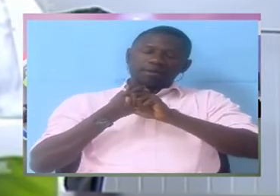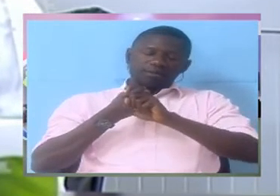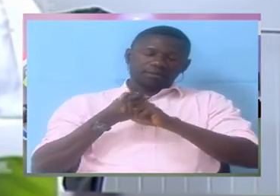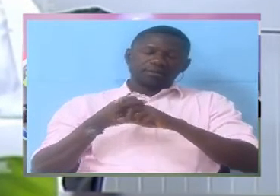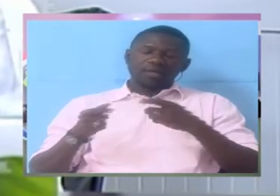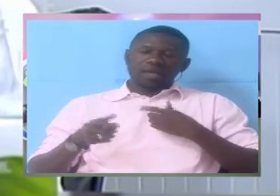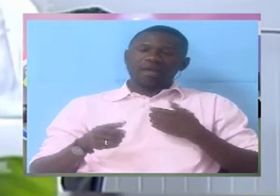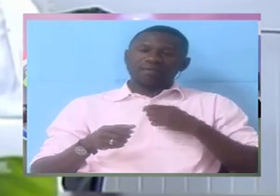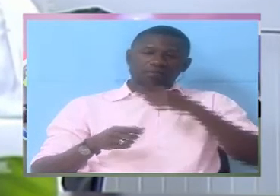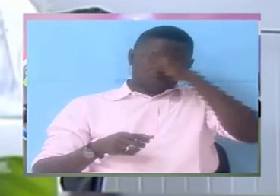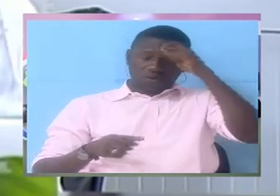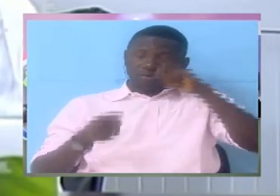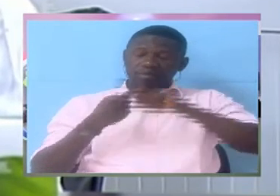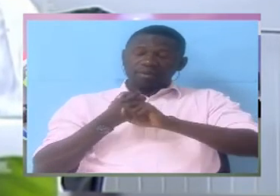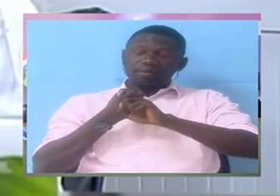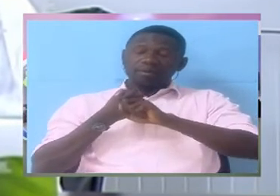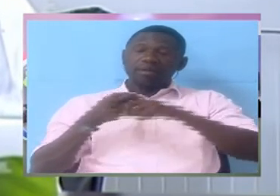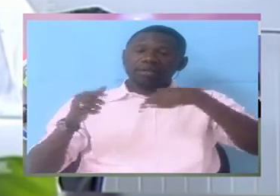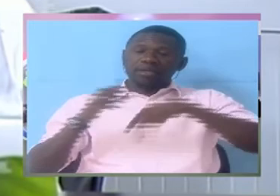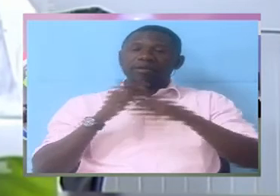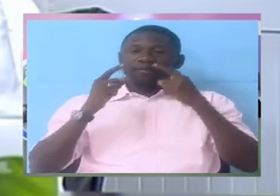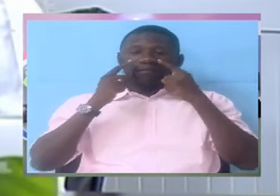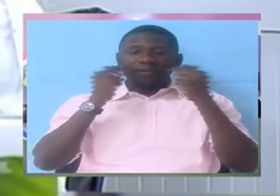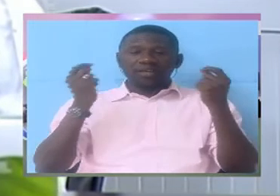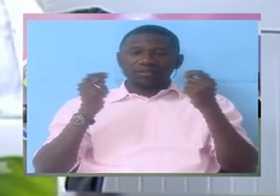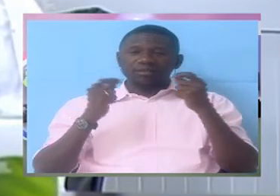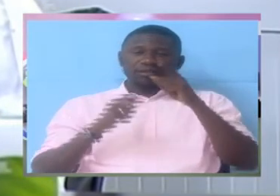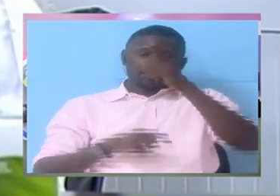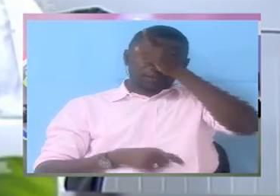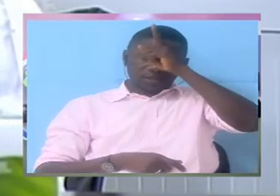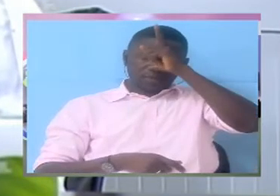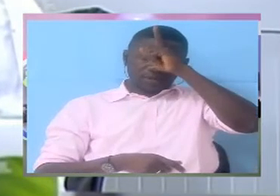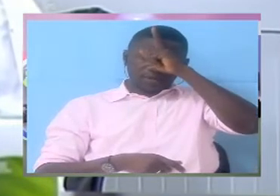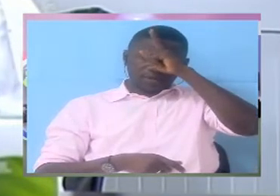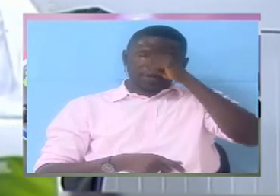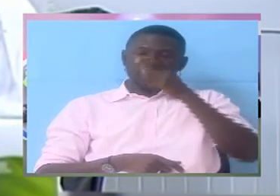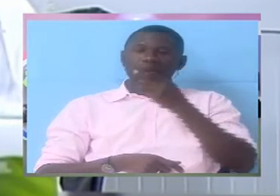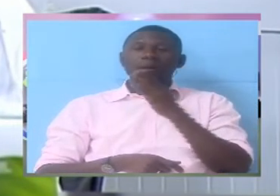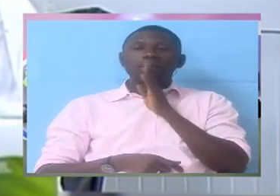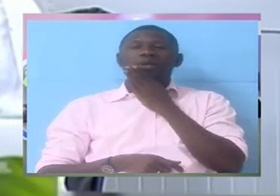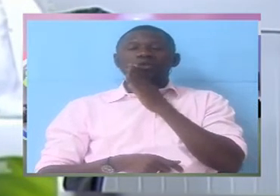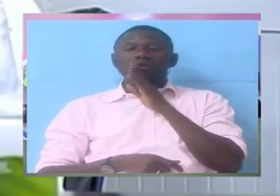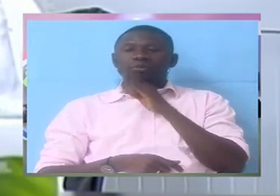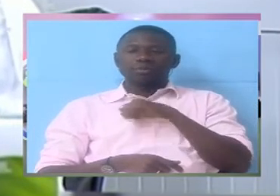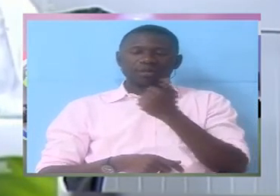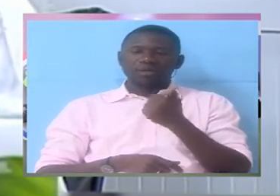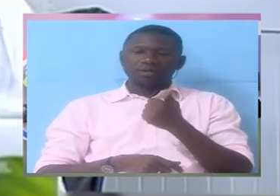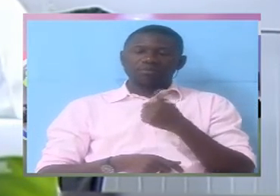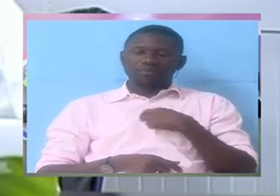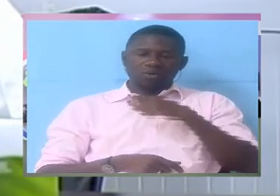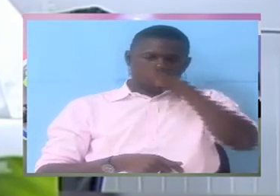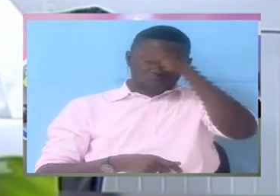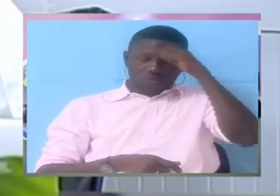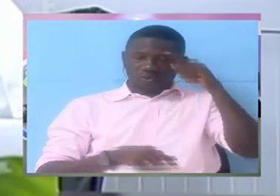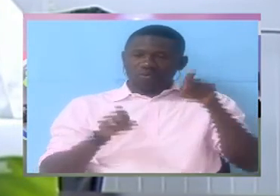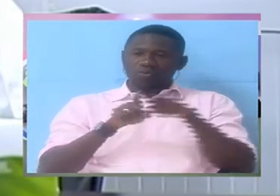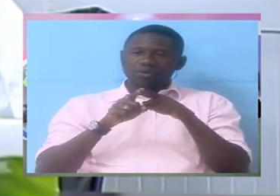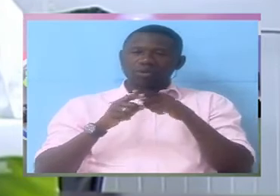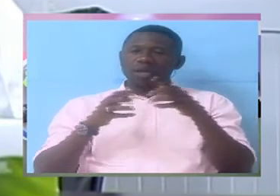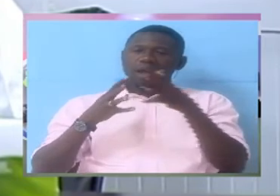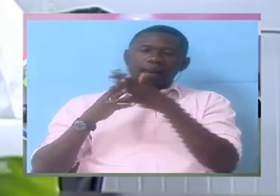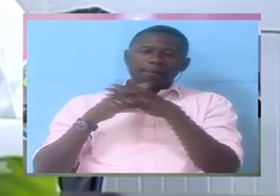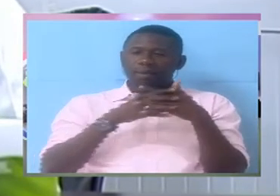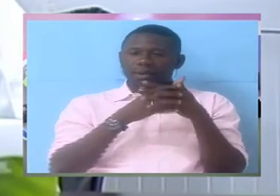ko kafunyolu men be France, Germany, Belgium. And even I work with the Americans. Hani Americano lu niye do ko